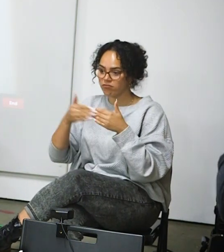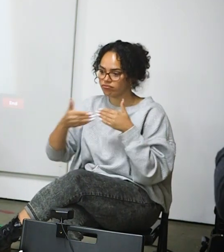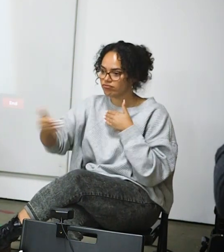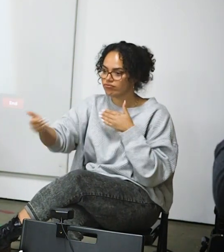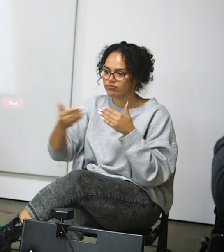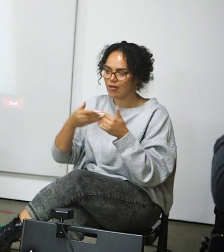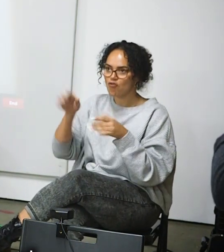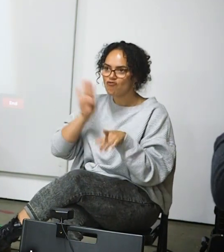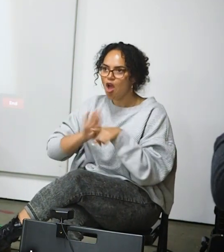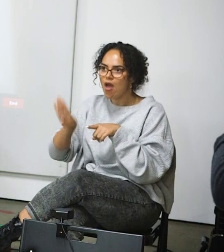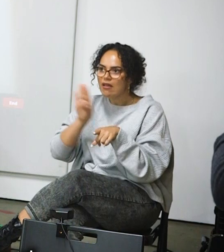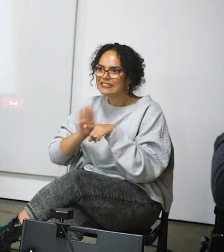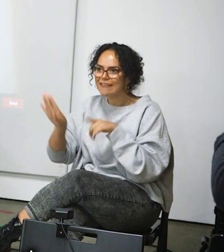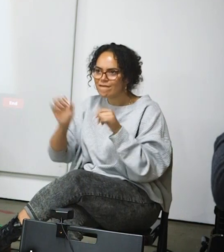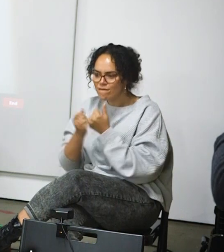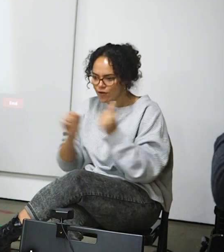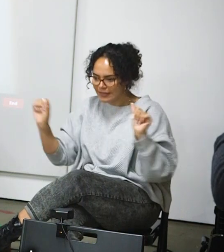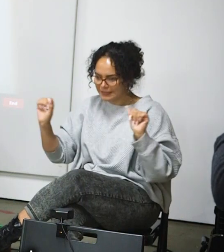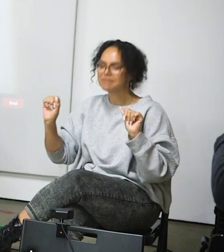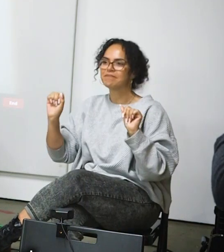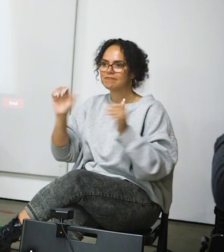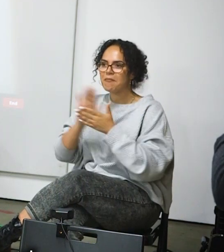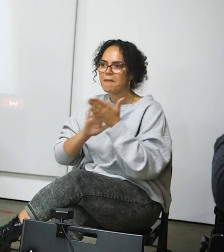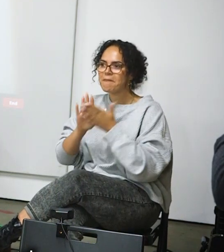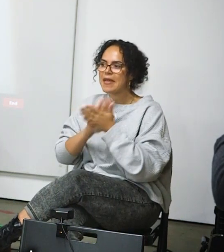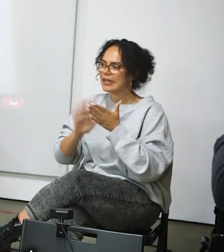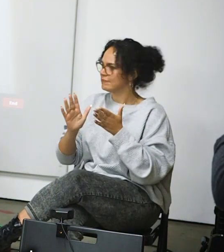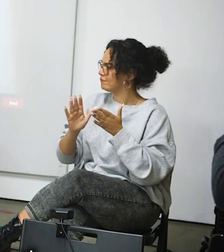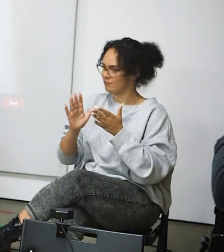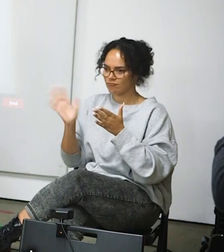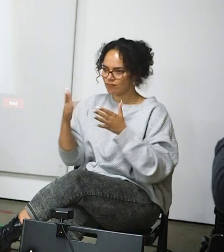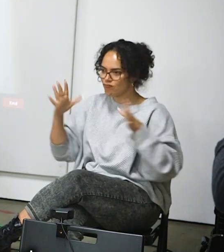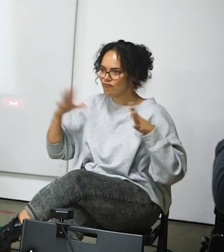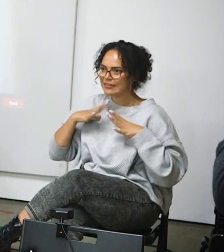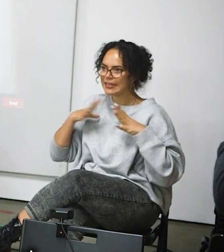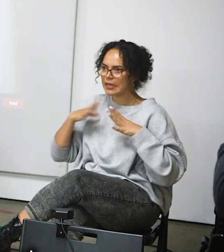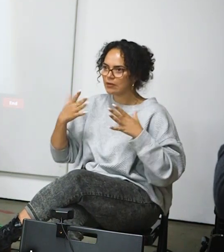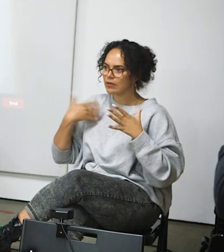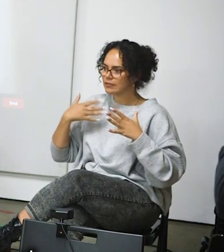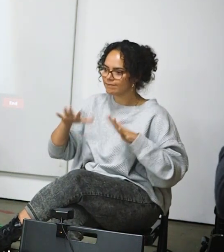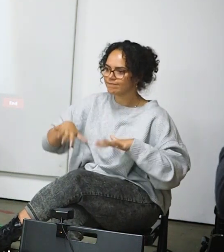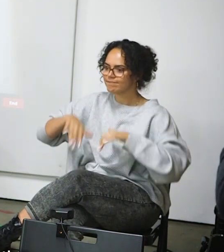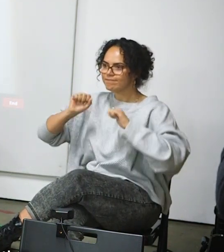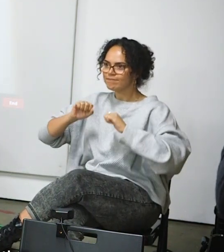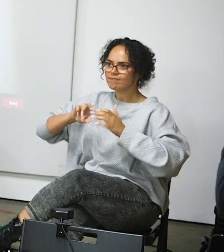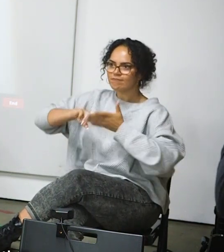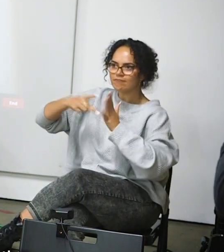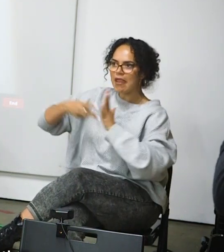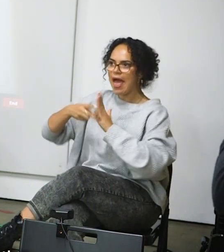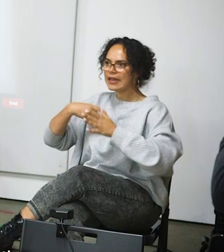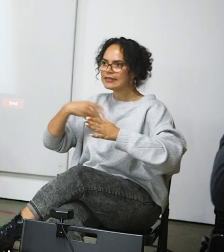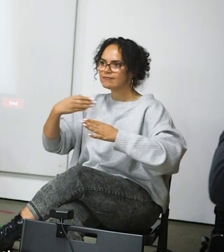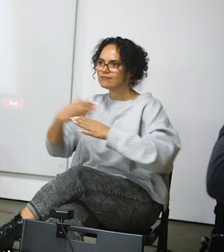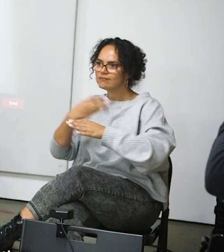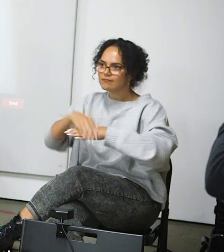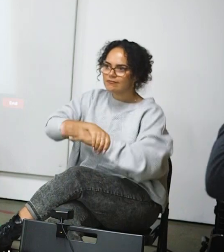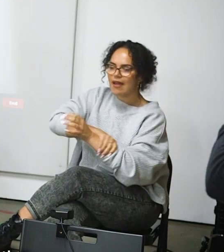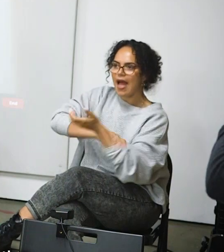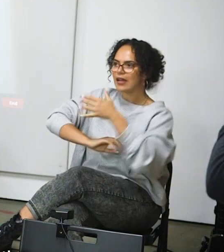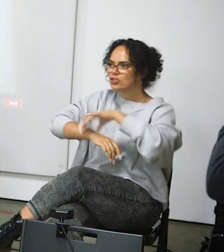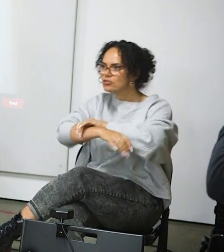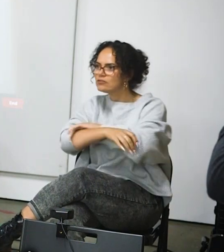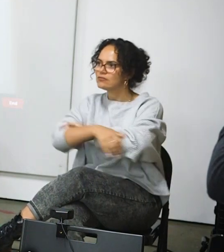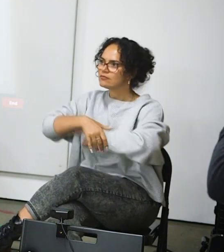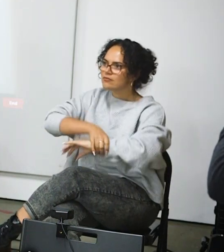when we're ready for it, we've got the plan and we can take it and put it in action. So this whole thing of imagining context for thinking about accessibility is the same,